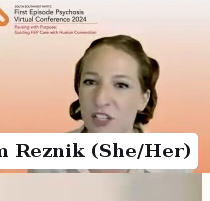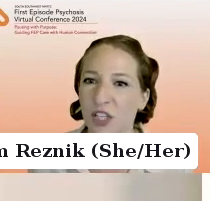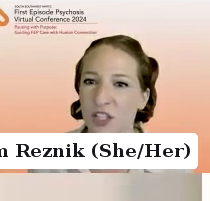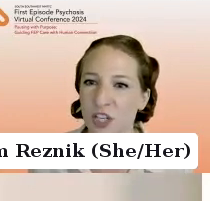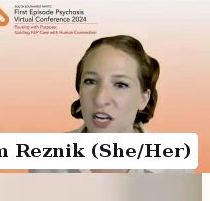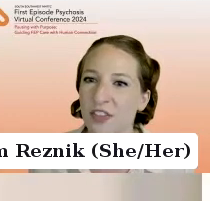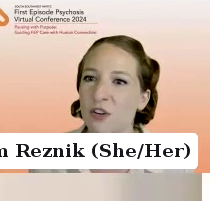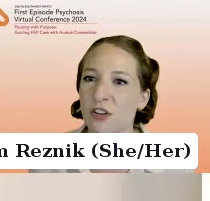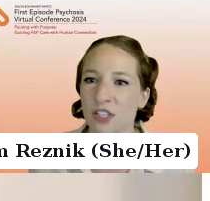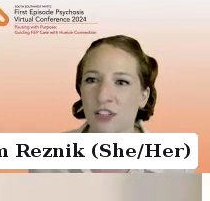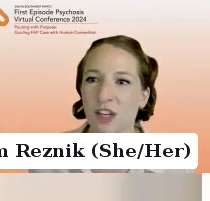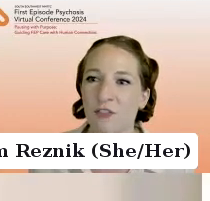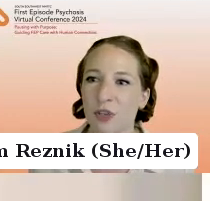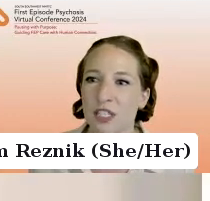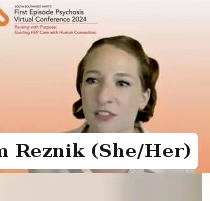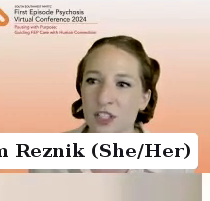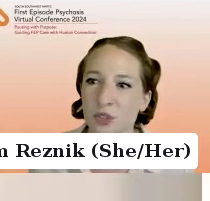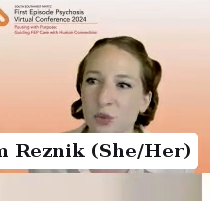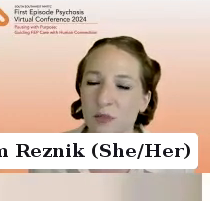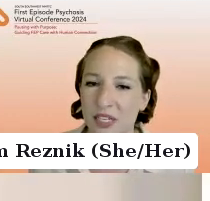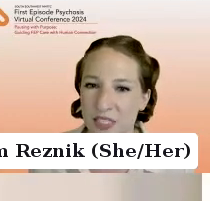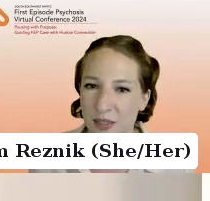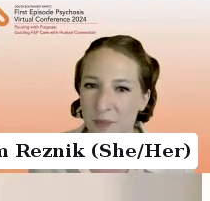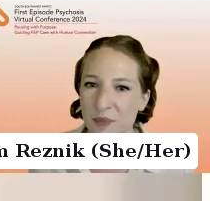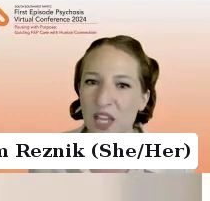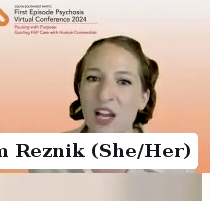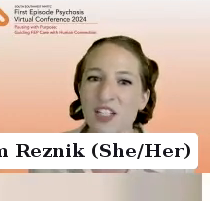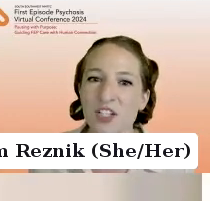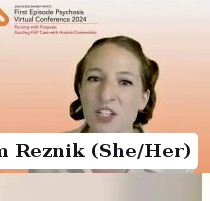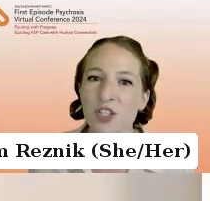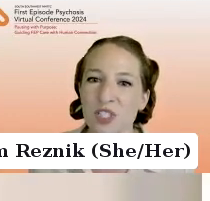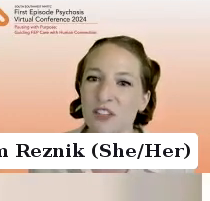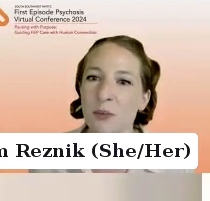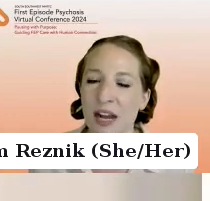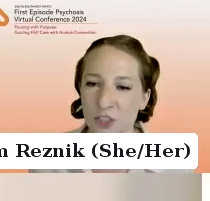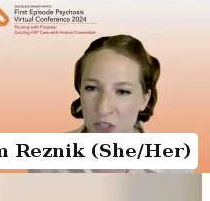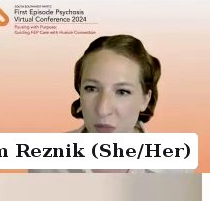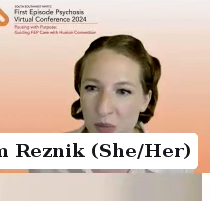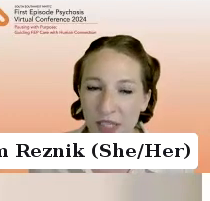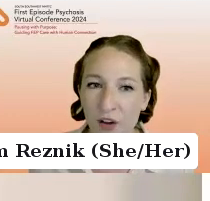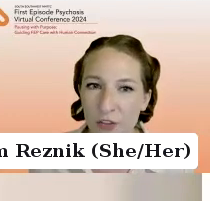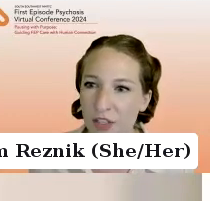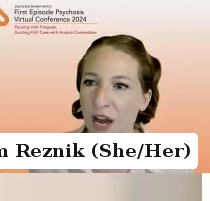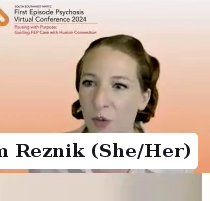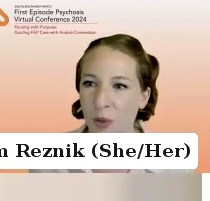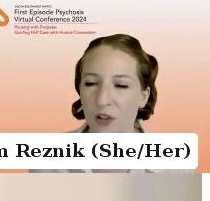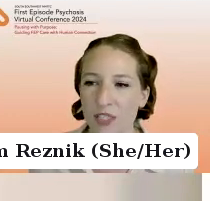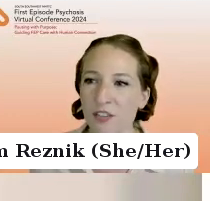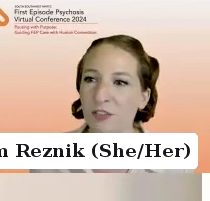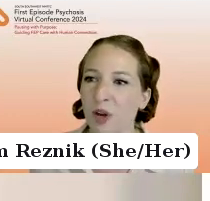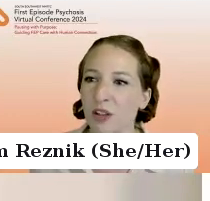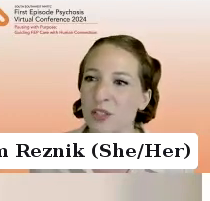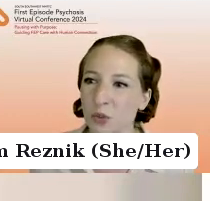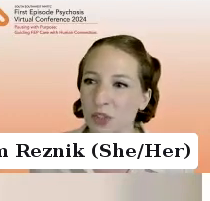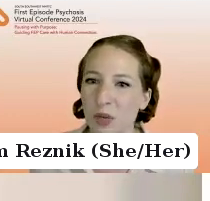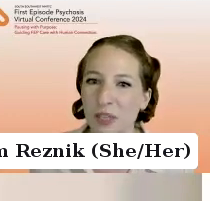Inclusive Education at the University of California, Davis School of Medicine. Dr. Shim received a Master's in Public Health and Health Policy